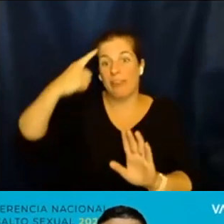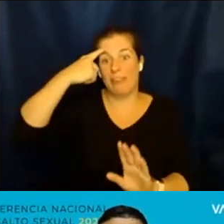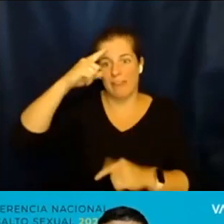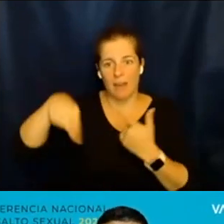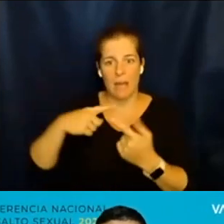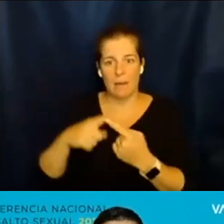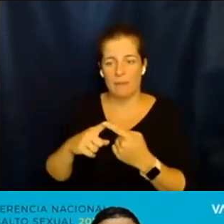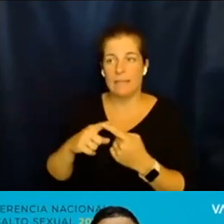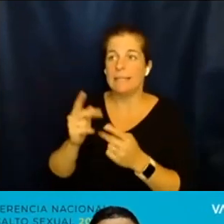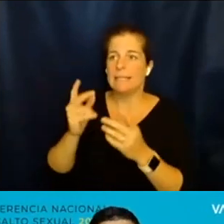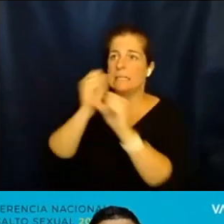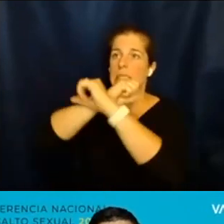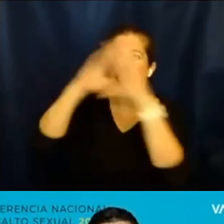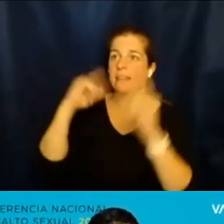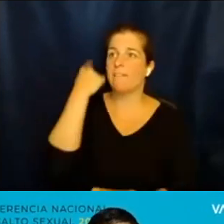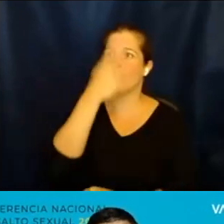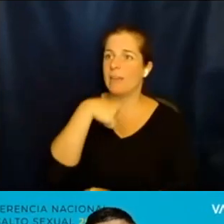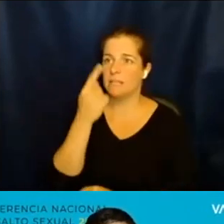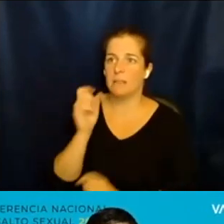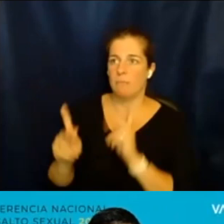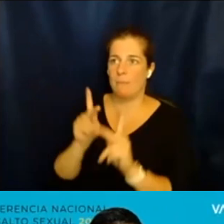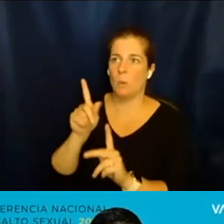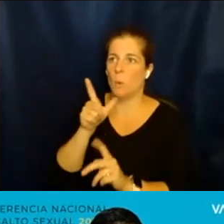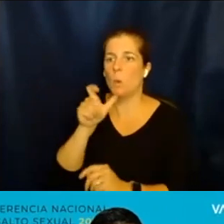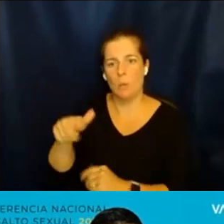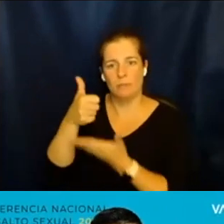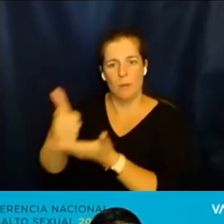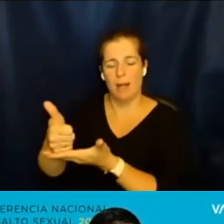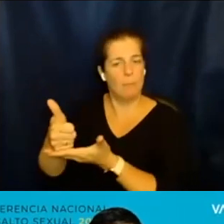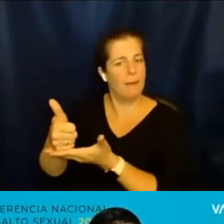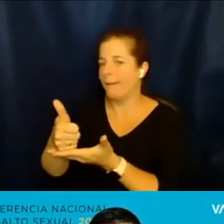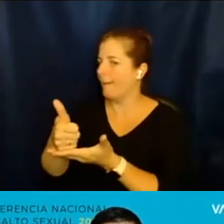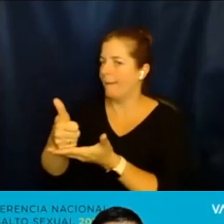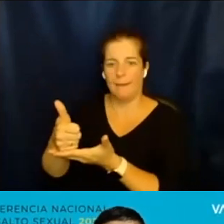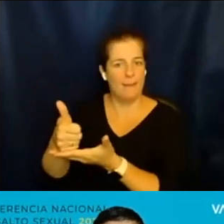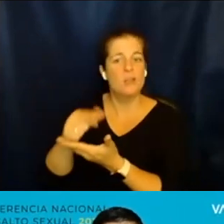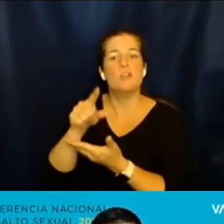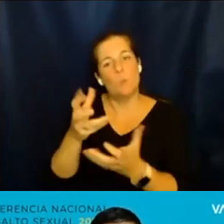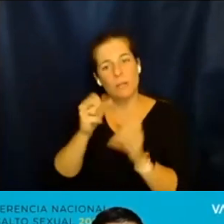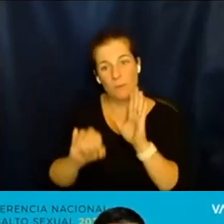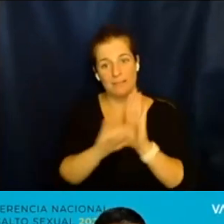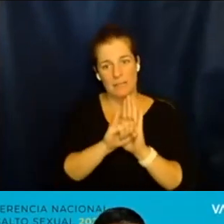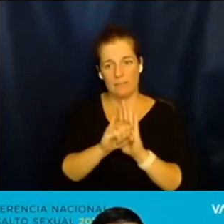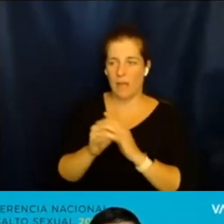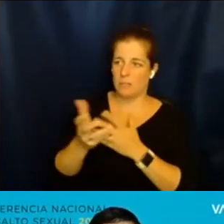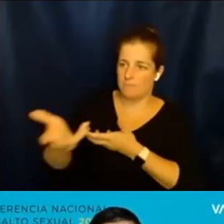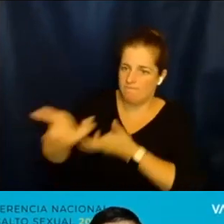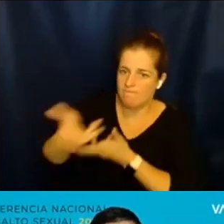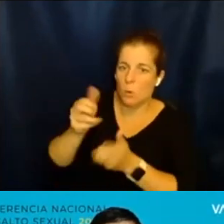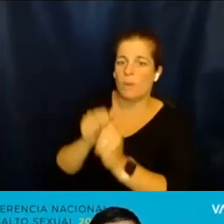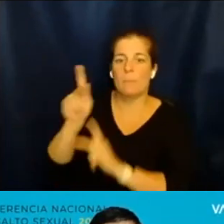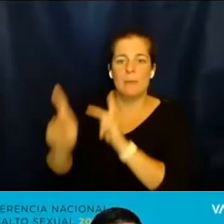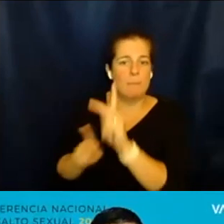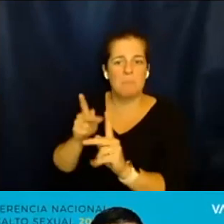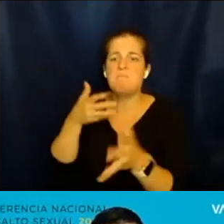help. Our faith must go beyond those limitations. We must be able to identify ourselves with those people who need our help,